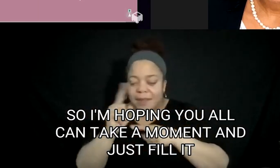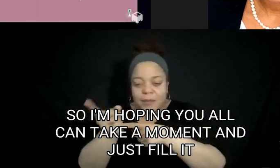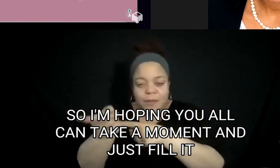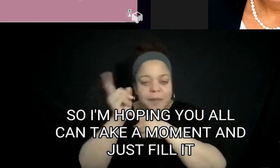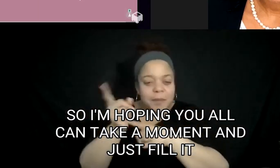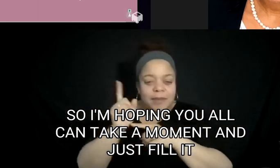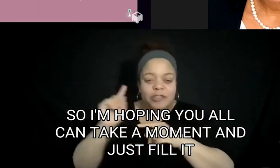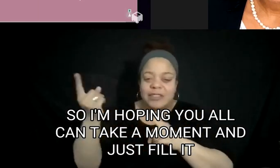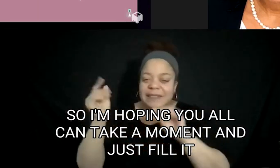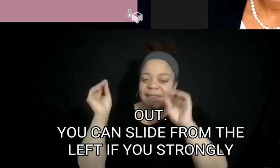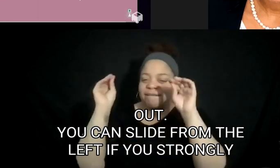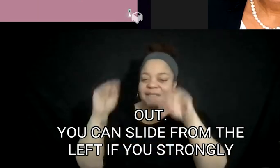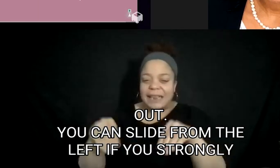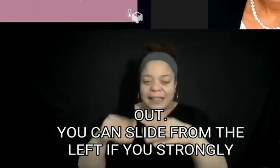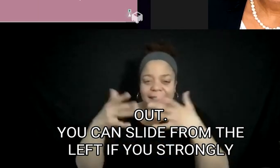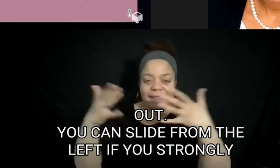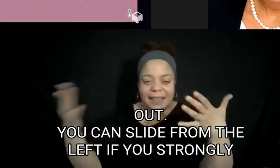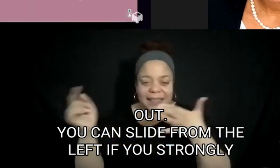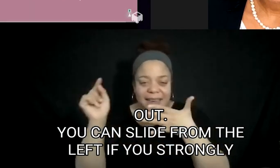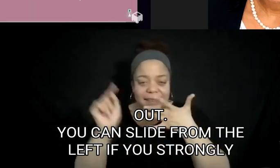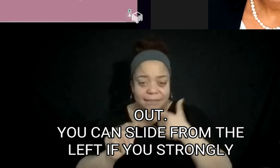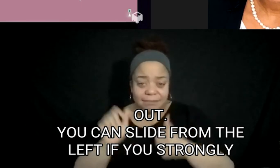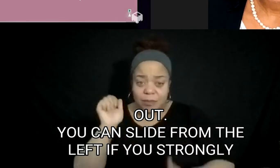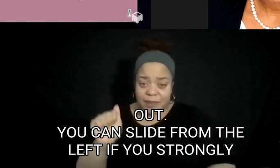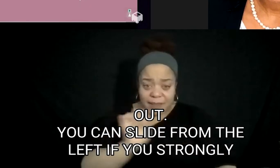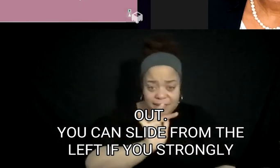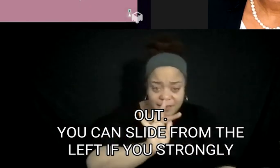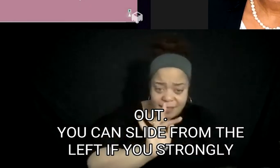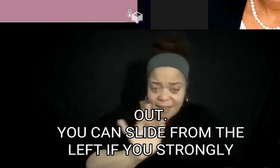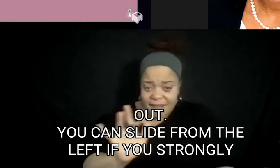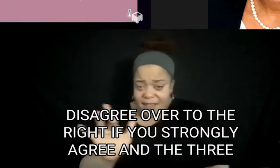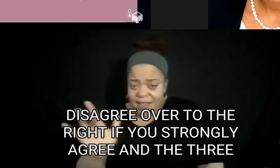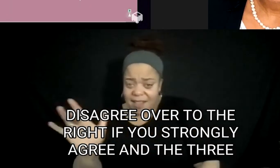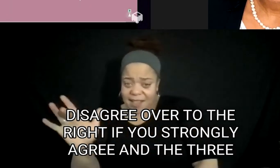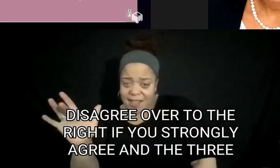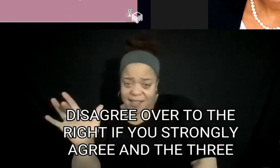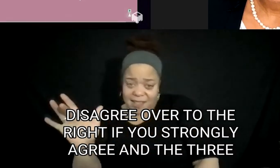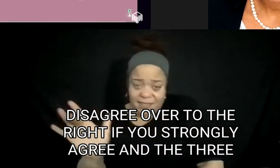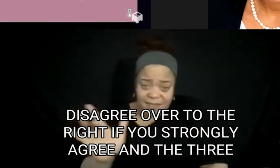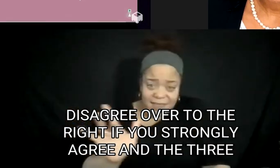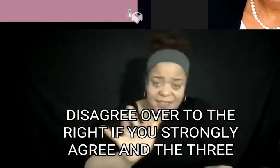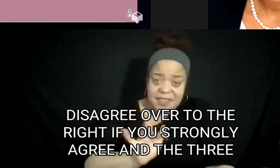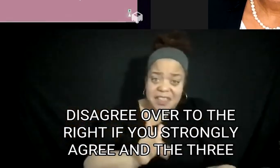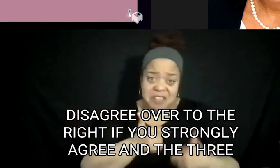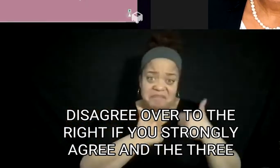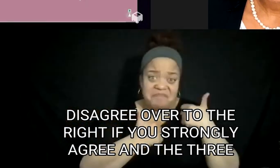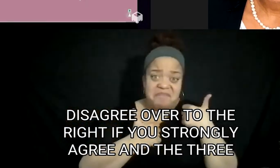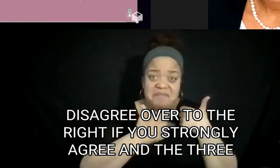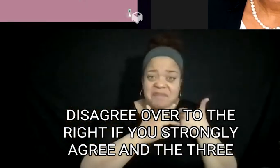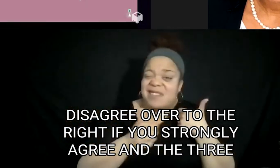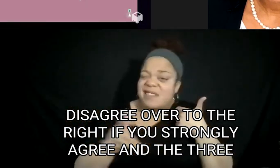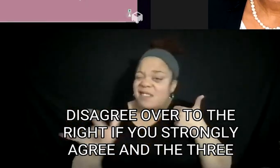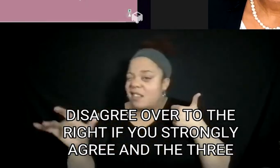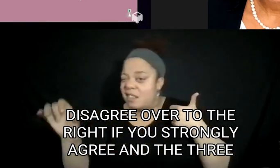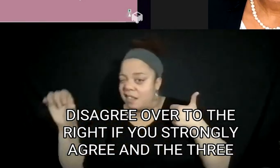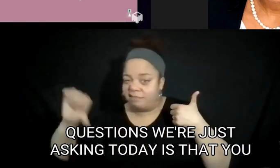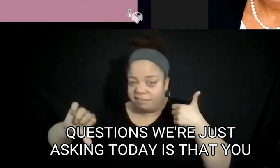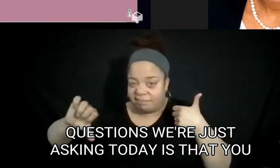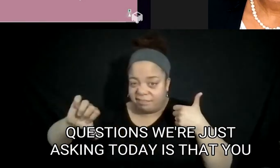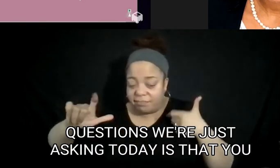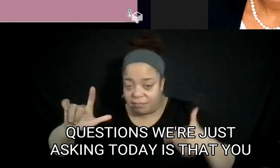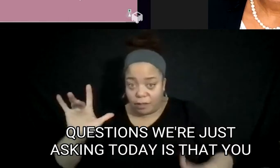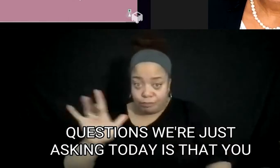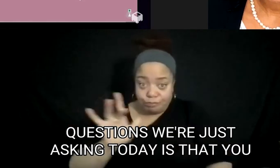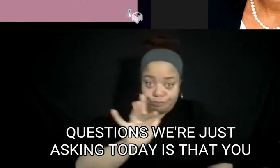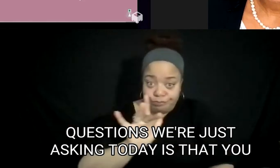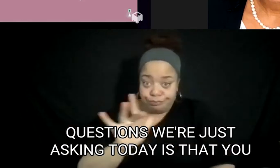if you strongly agree. And the three questions we're just asking today is, did you learn? Did you learn a lot today? It might have been stuff that you